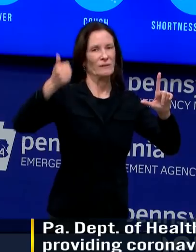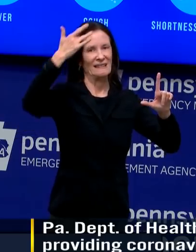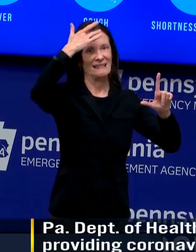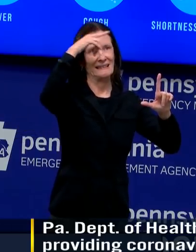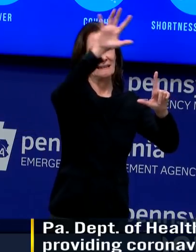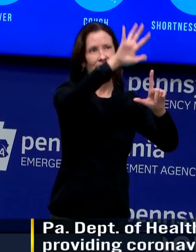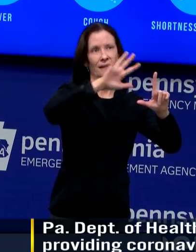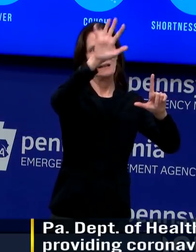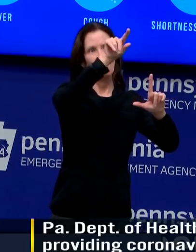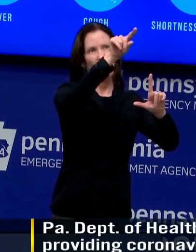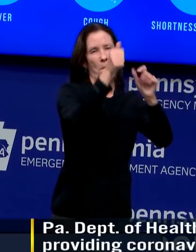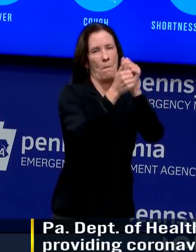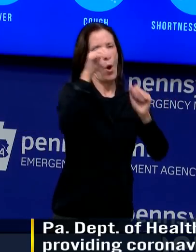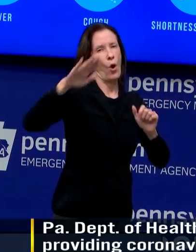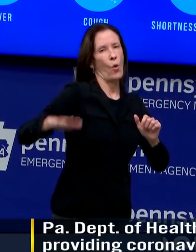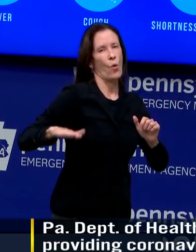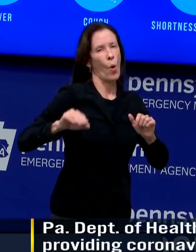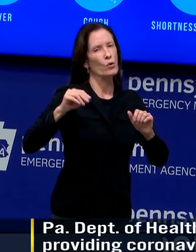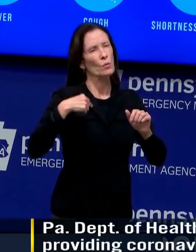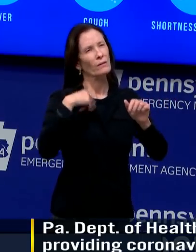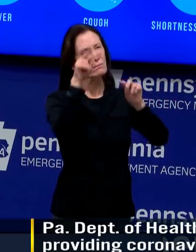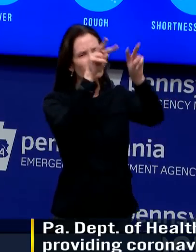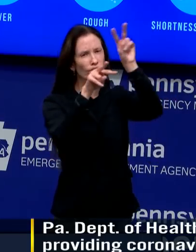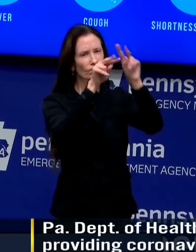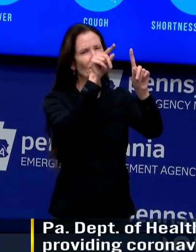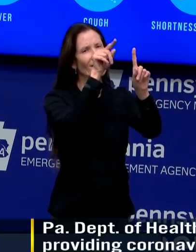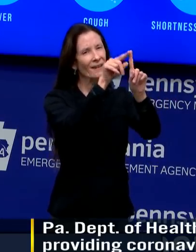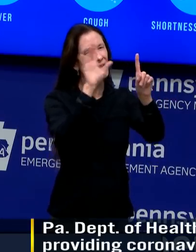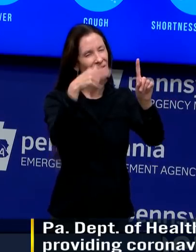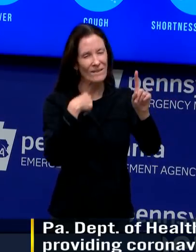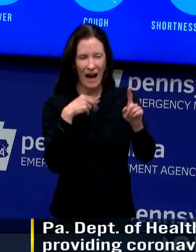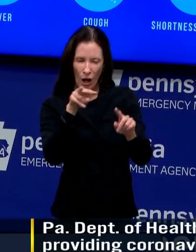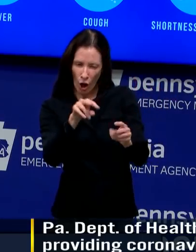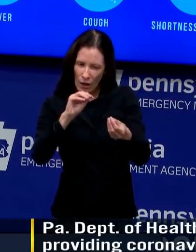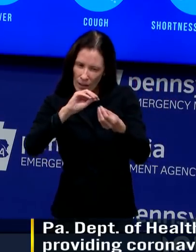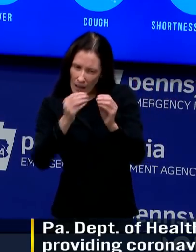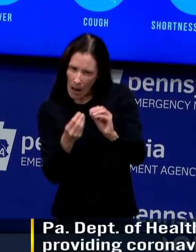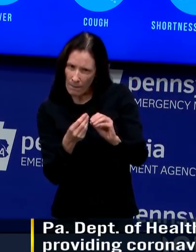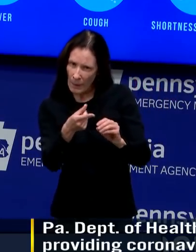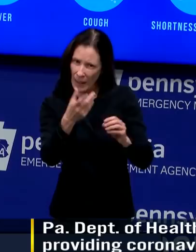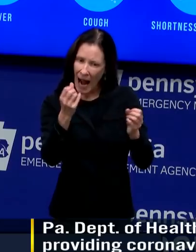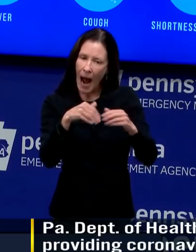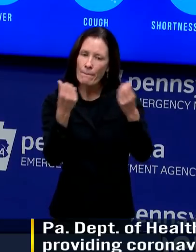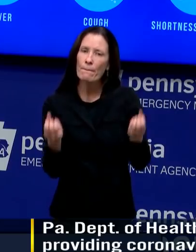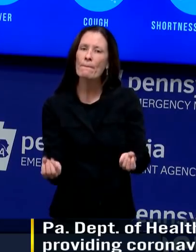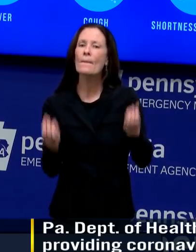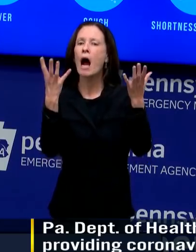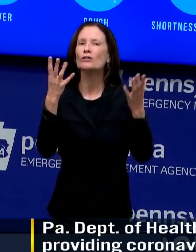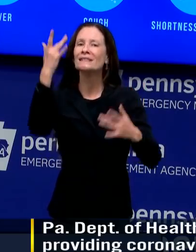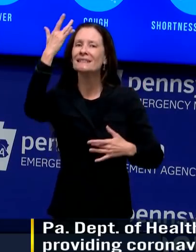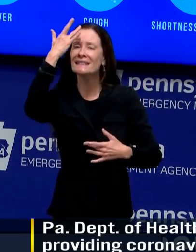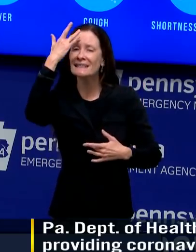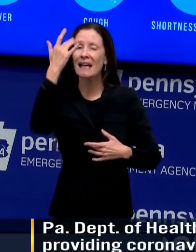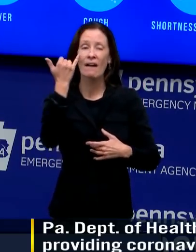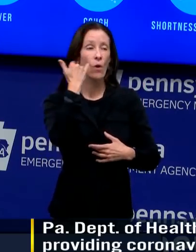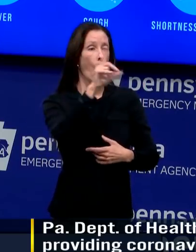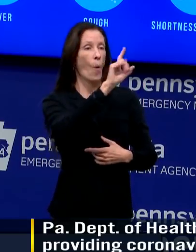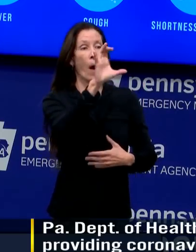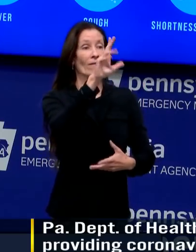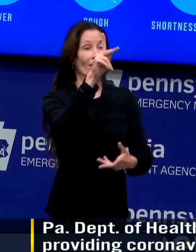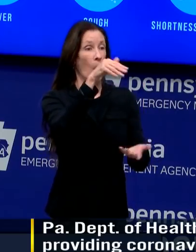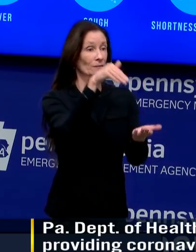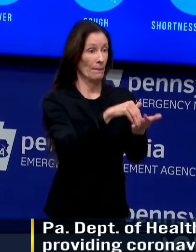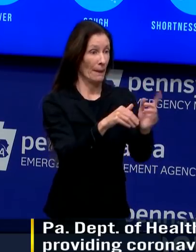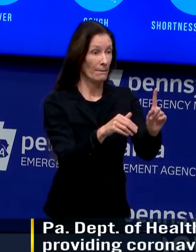mentioned, the number of cases per 100,000 people, to make sure that we're doing this in a data-driven, evidence-based way.